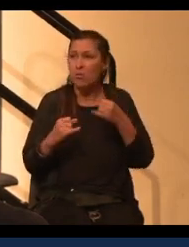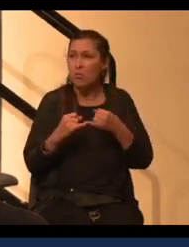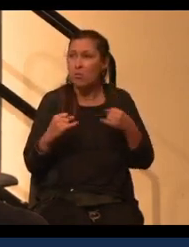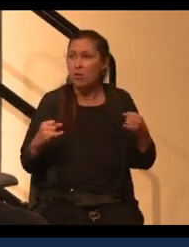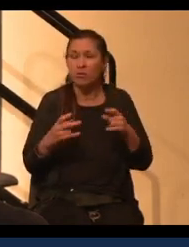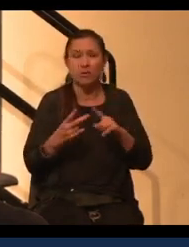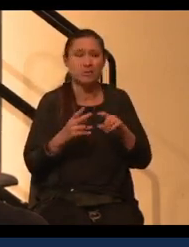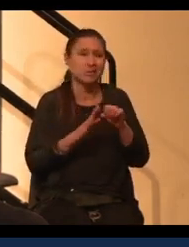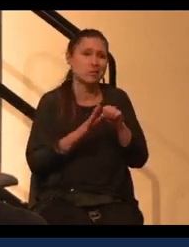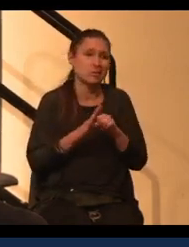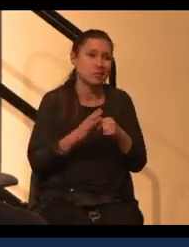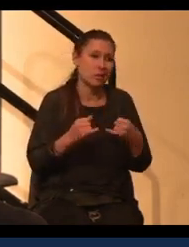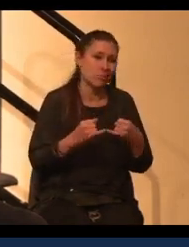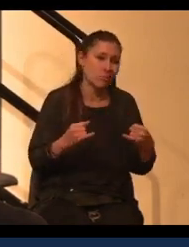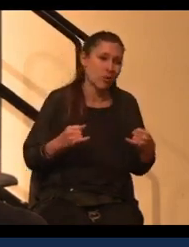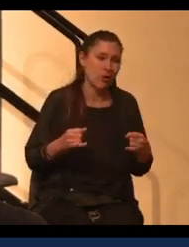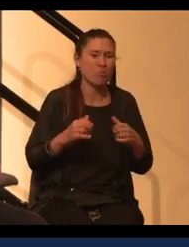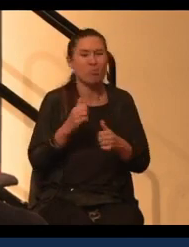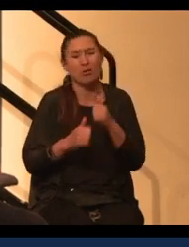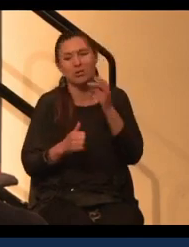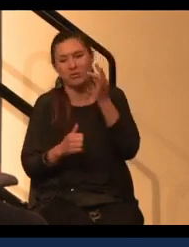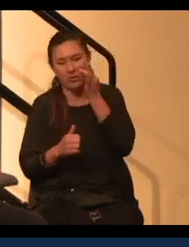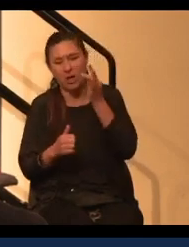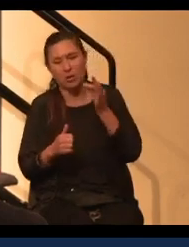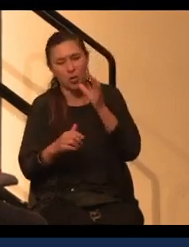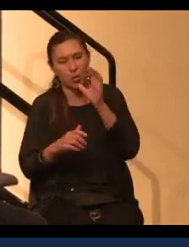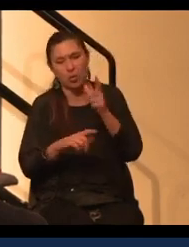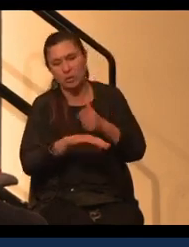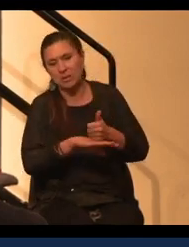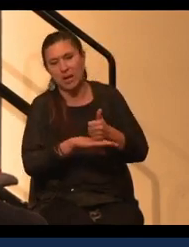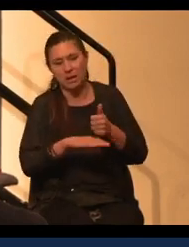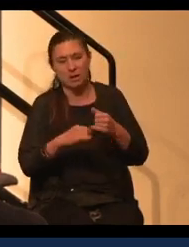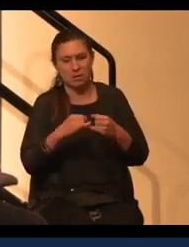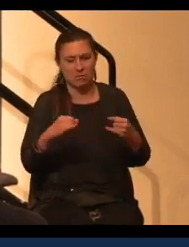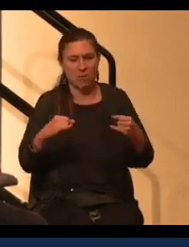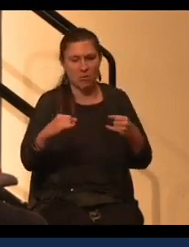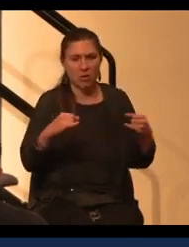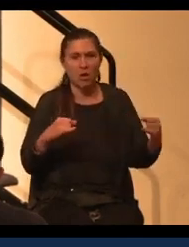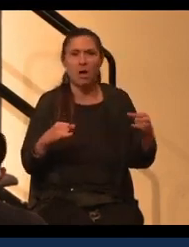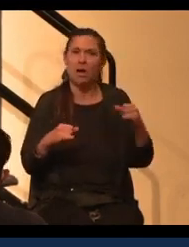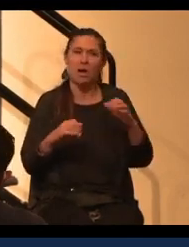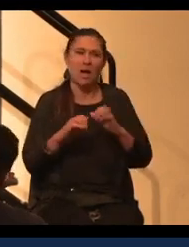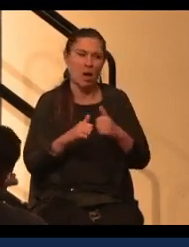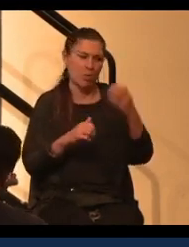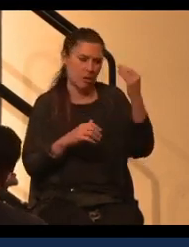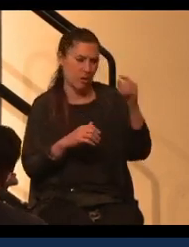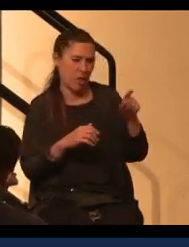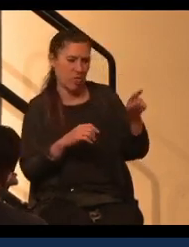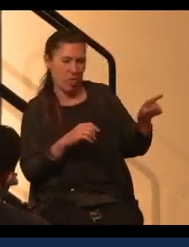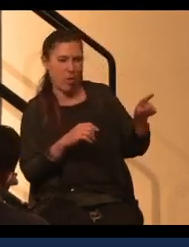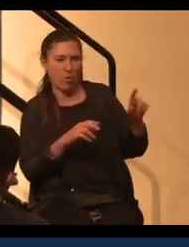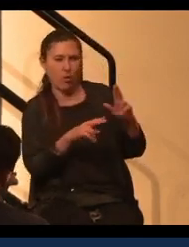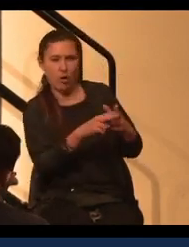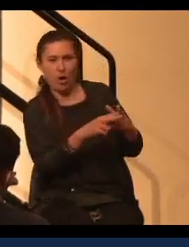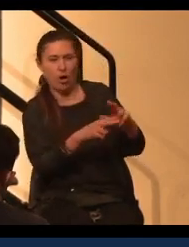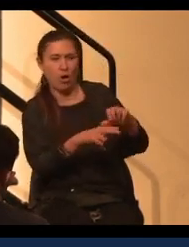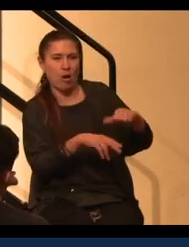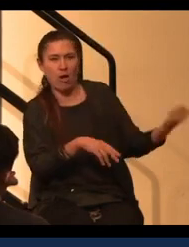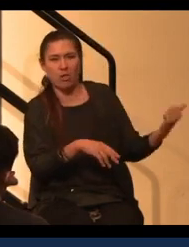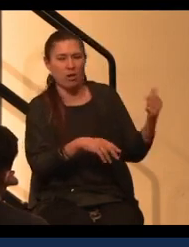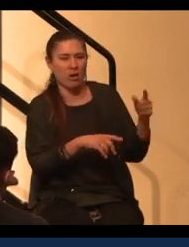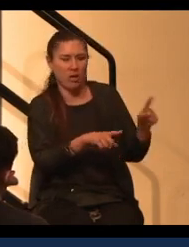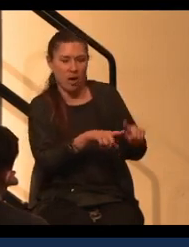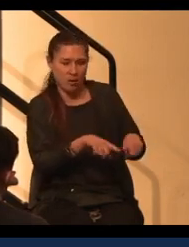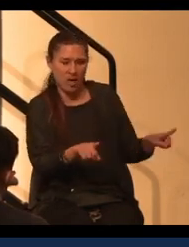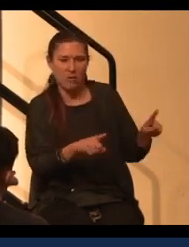state, but largely federal. And how does that then shape how we think of the other in ways that they are different, and in ways that